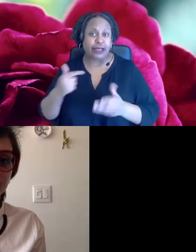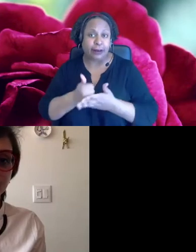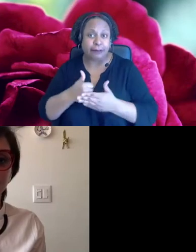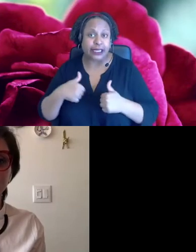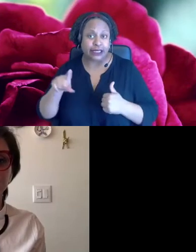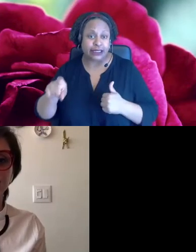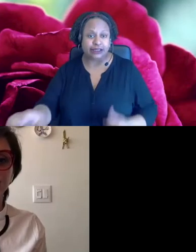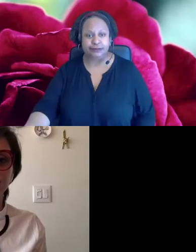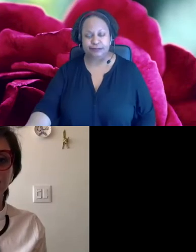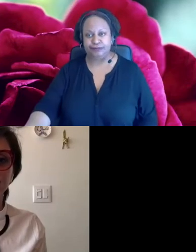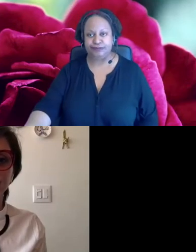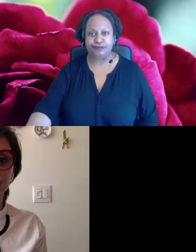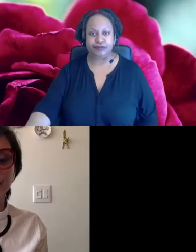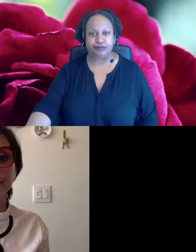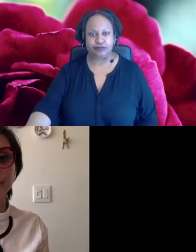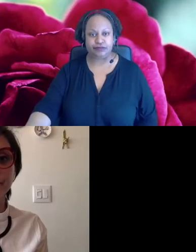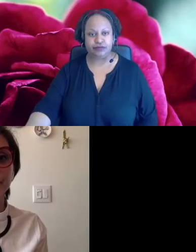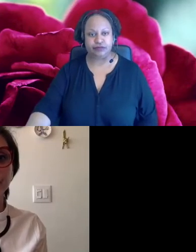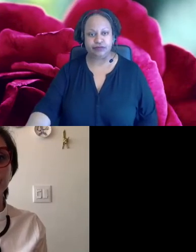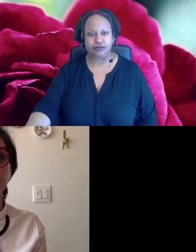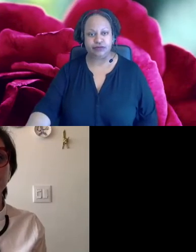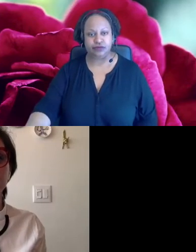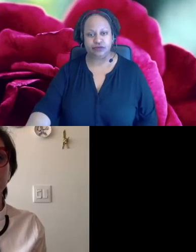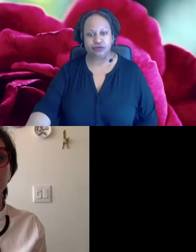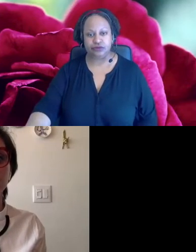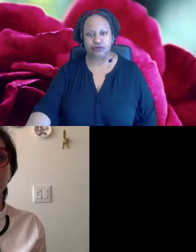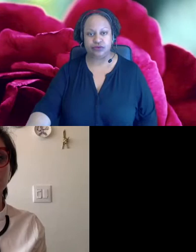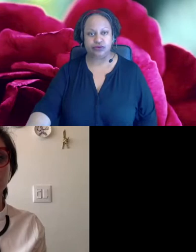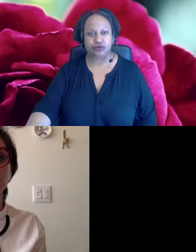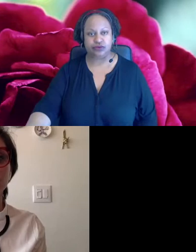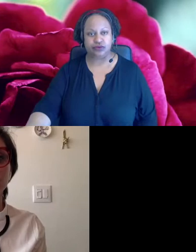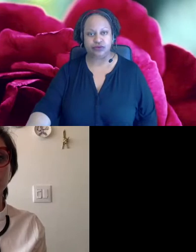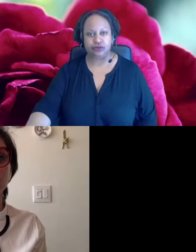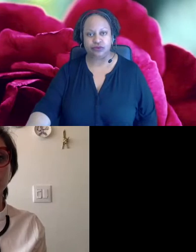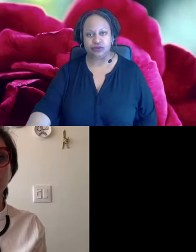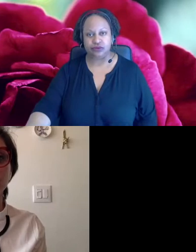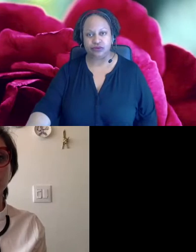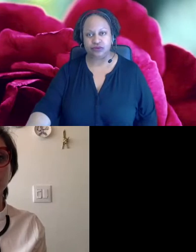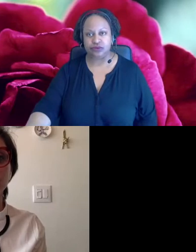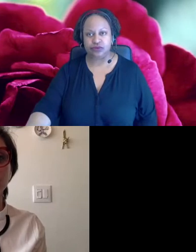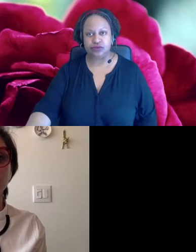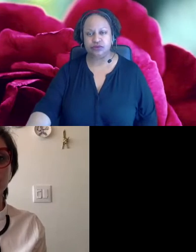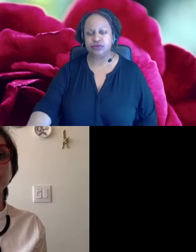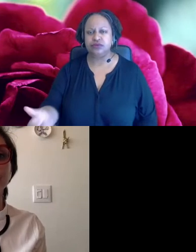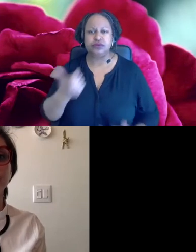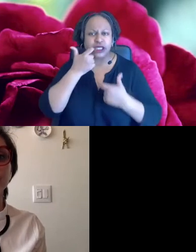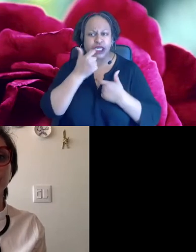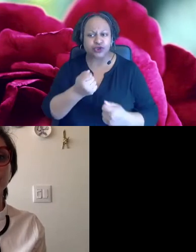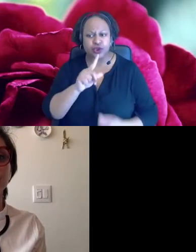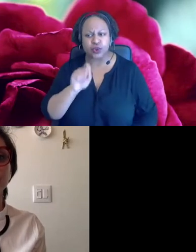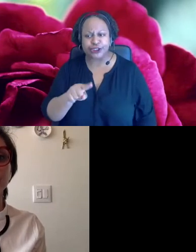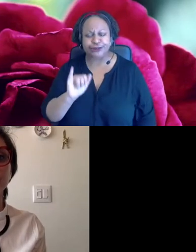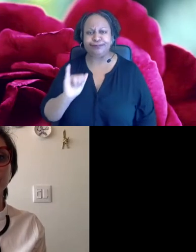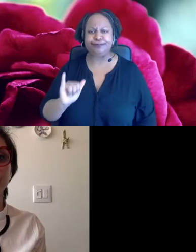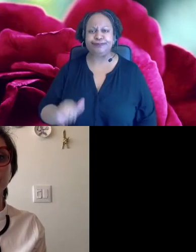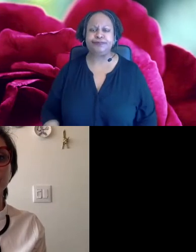Oh, that's This is an interesting one. So